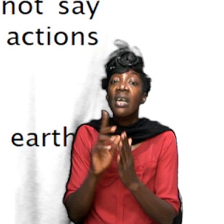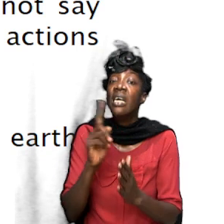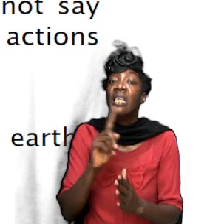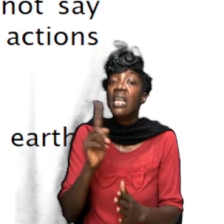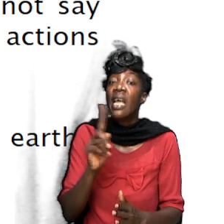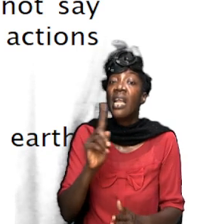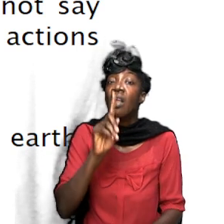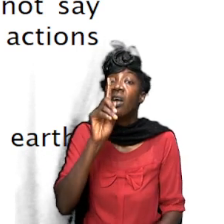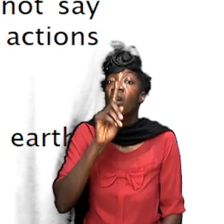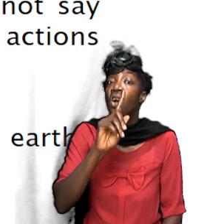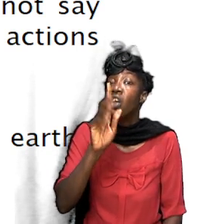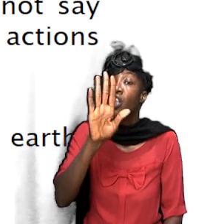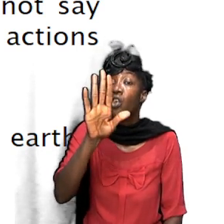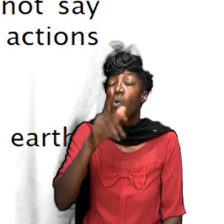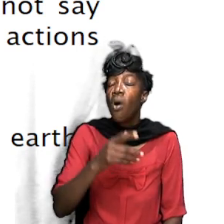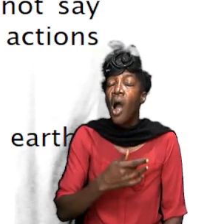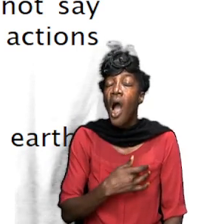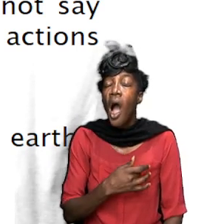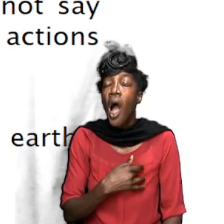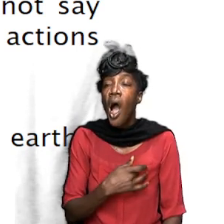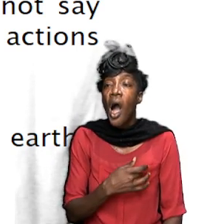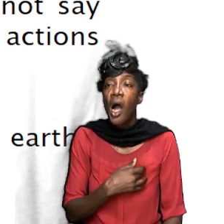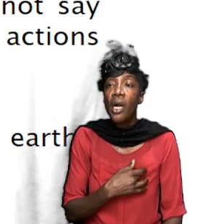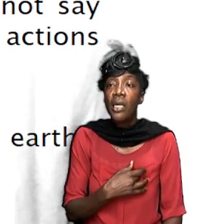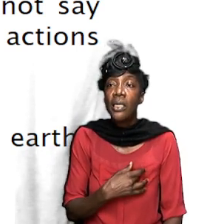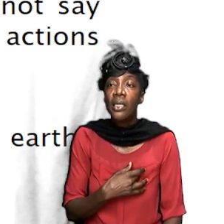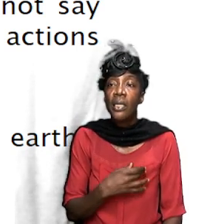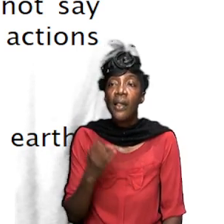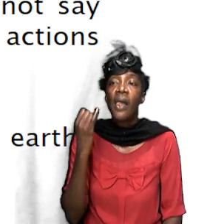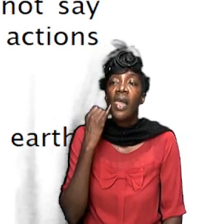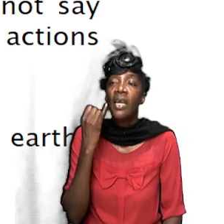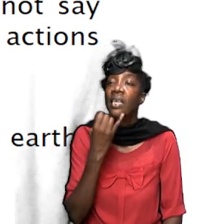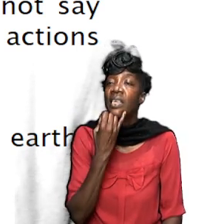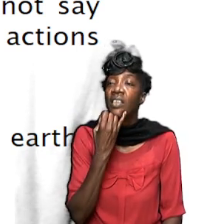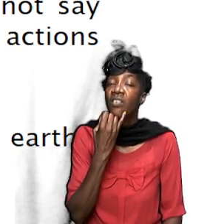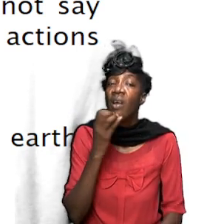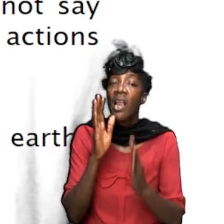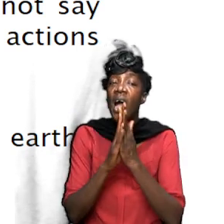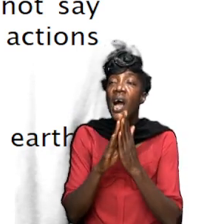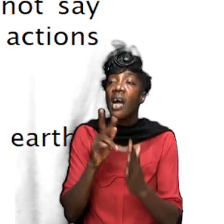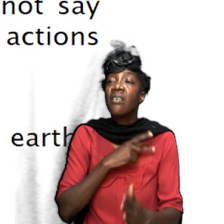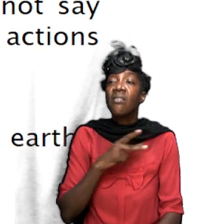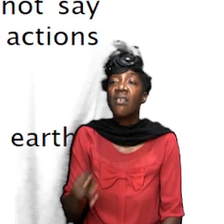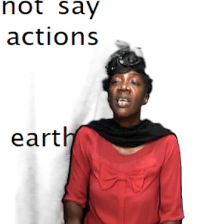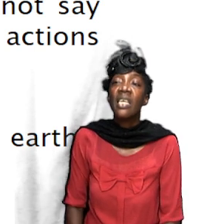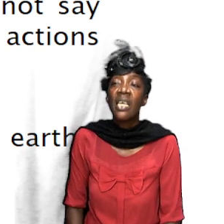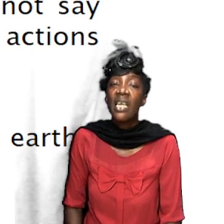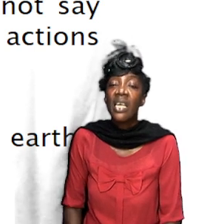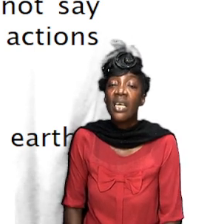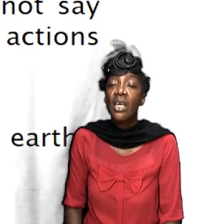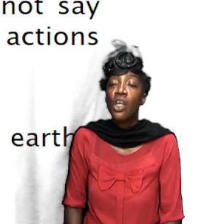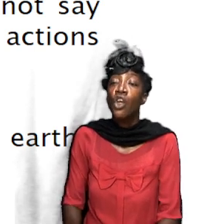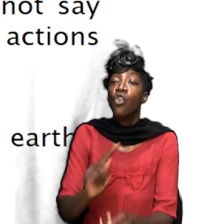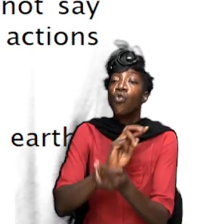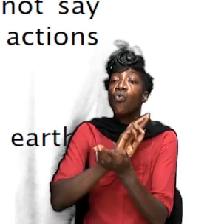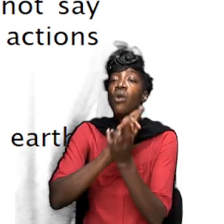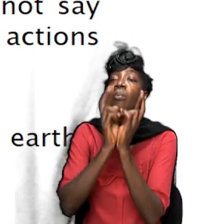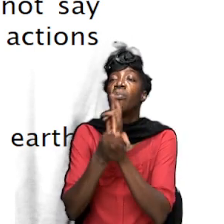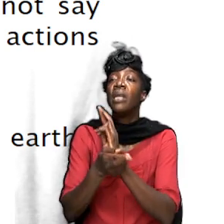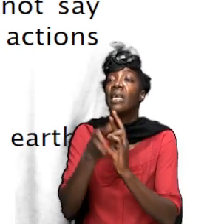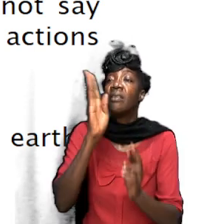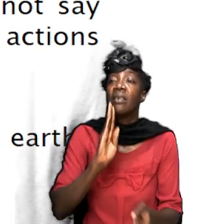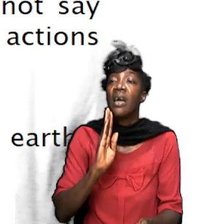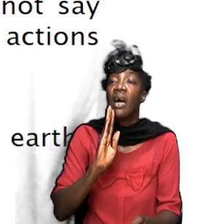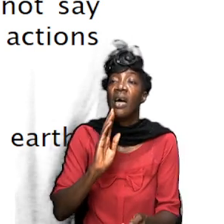tell where our heart is. Israel asking for a king to replace God